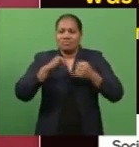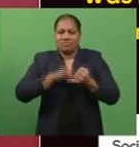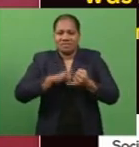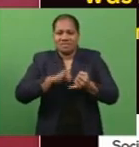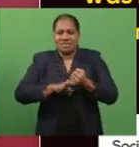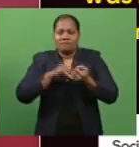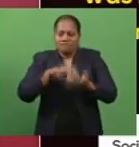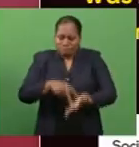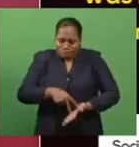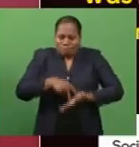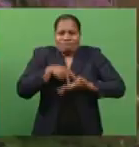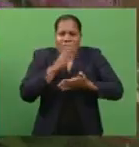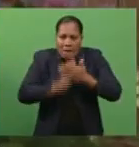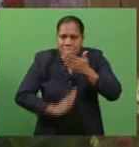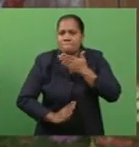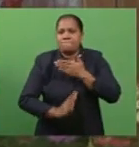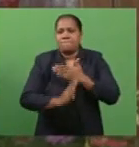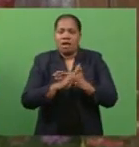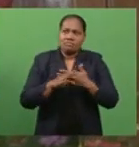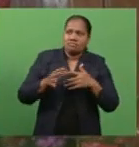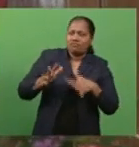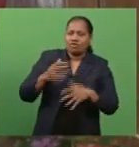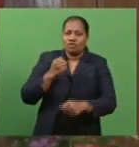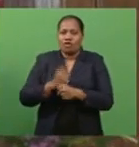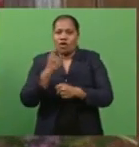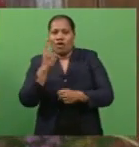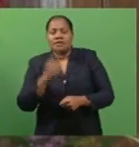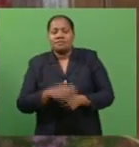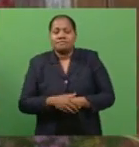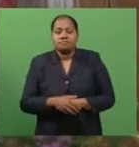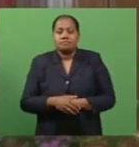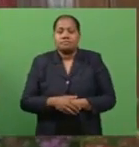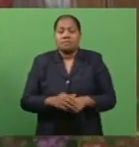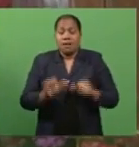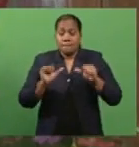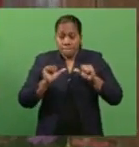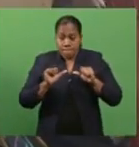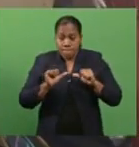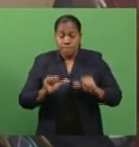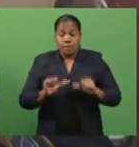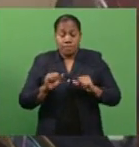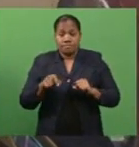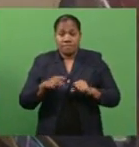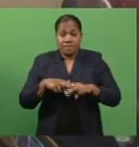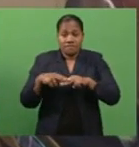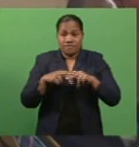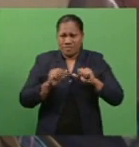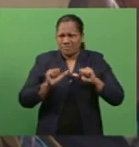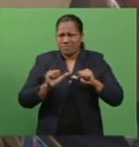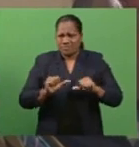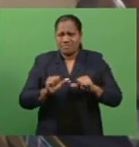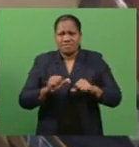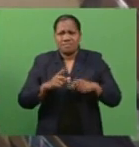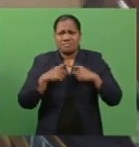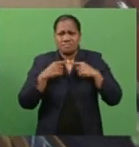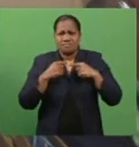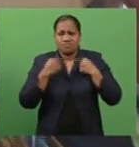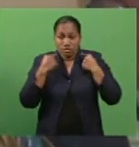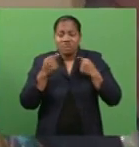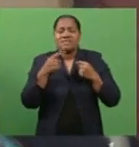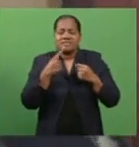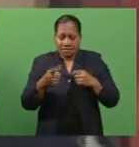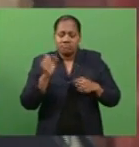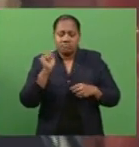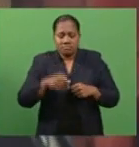humble and God-fearing. Methodist Church of Fiji President Reverend Dr. Epineri Wagandeawasa says Ngarase was a true man